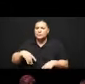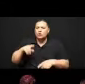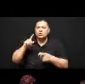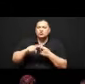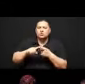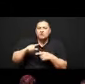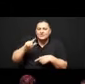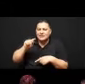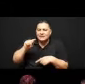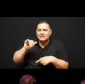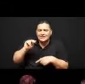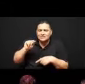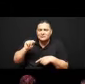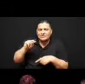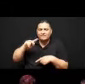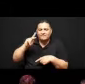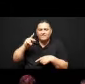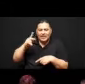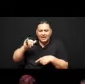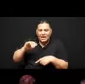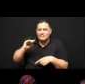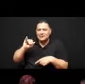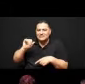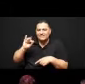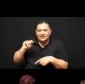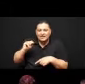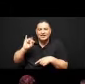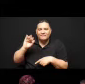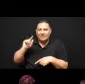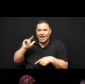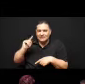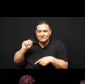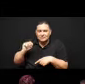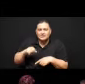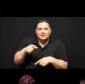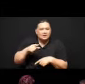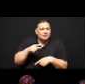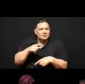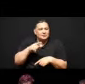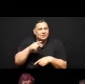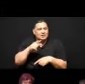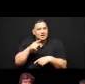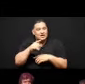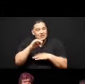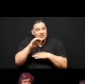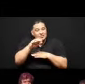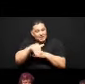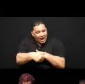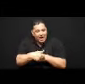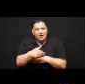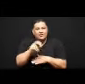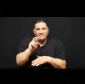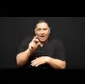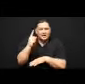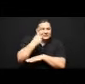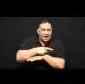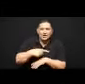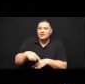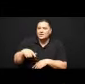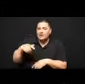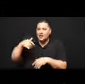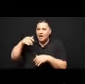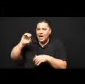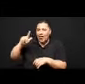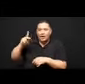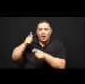Pinto Philly at Misfit Flats. To the Nevada night and the Nevada day. To the elk hunters. The cowboy